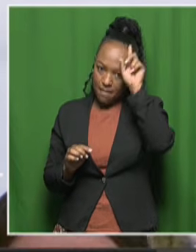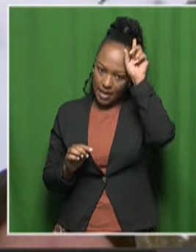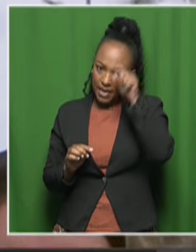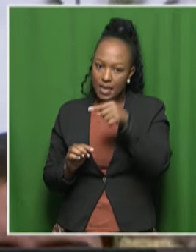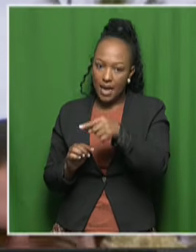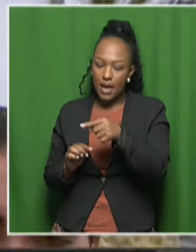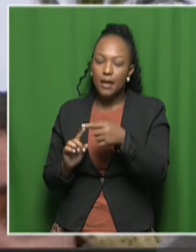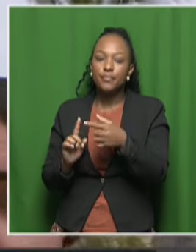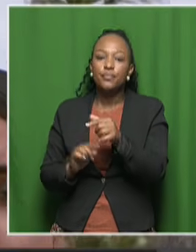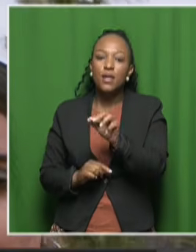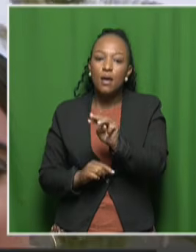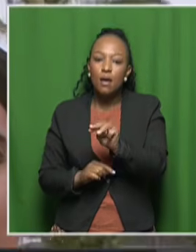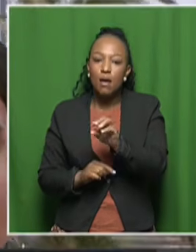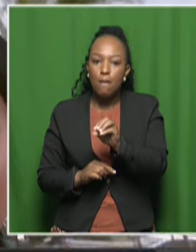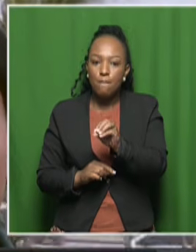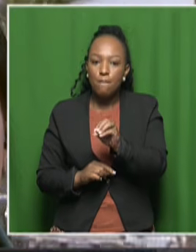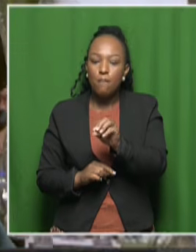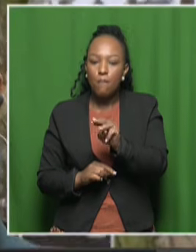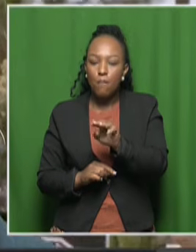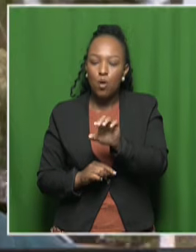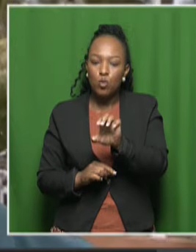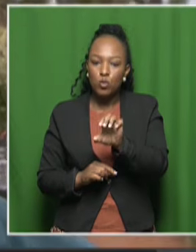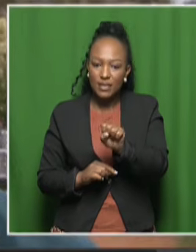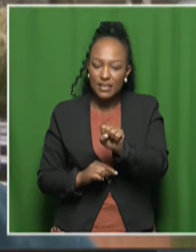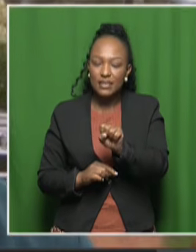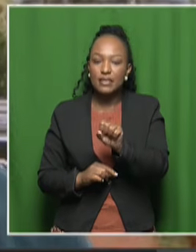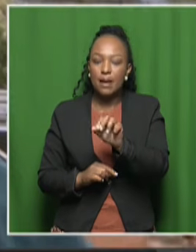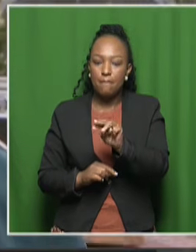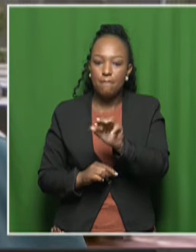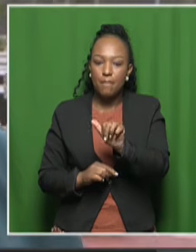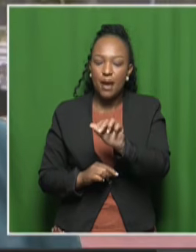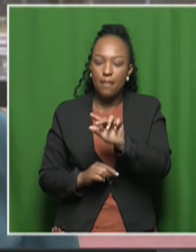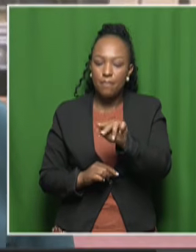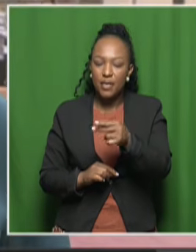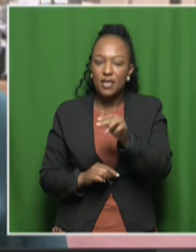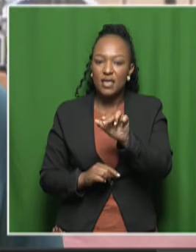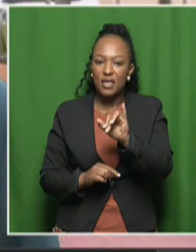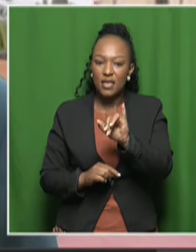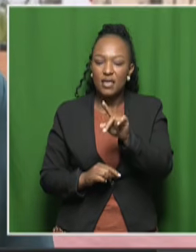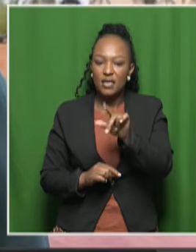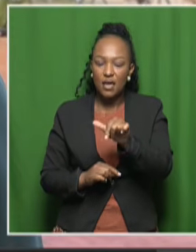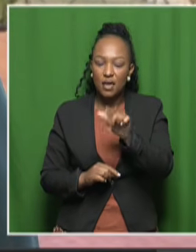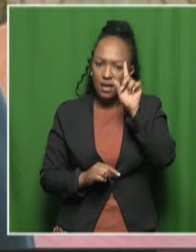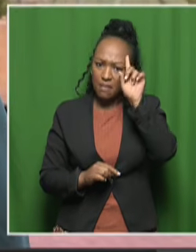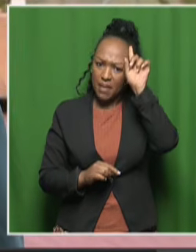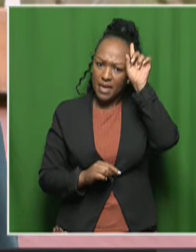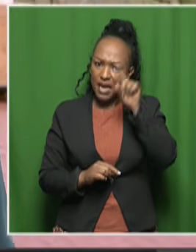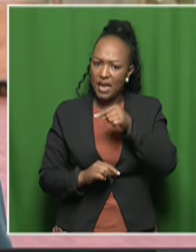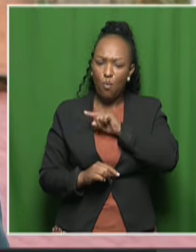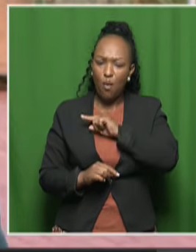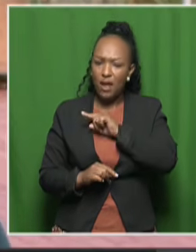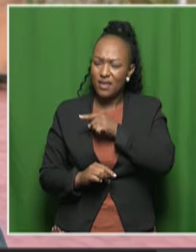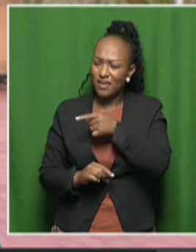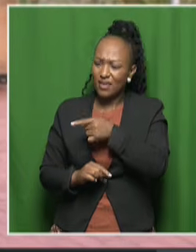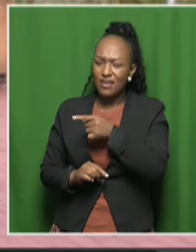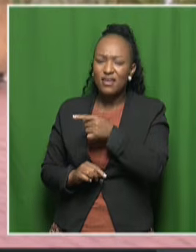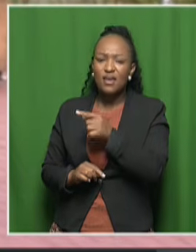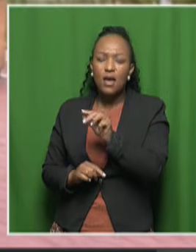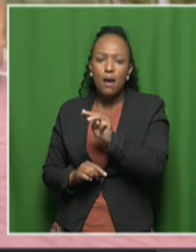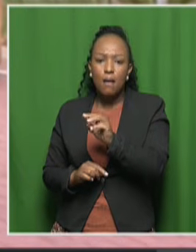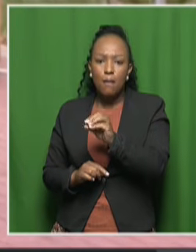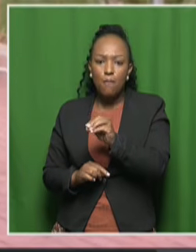Moses Mabhida Stadium, and that too, people raising questions as to why Nelson Mandela's statue is at Moses Mabhida. Should